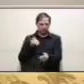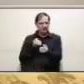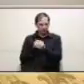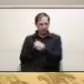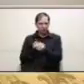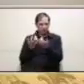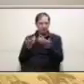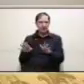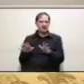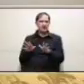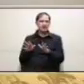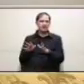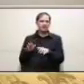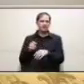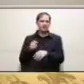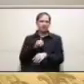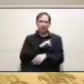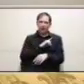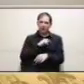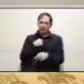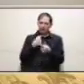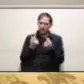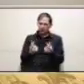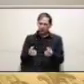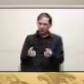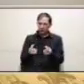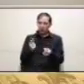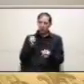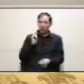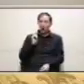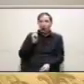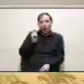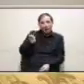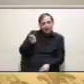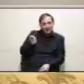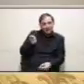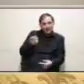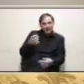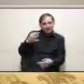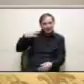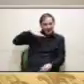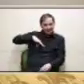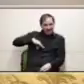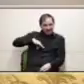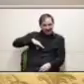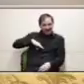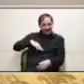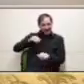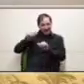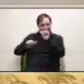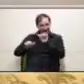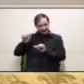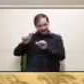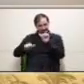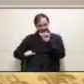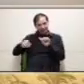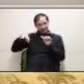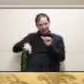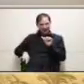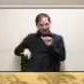there are costs because we had to do the cost benefit analysis in terms of what has been spent over years in supporting Mamusa and